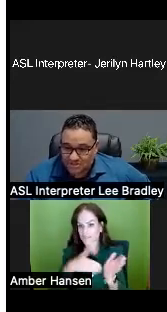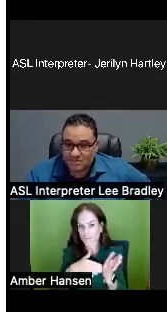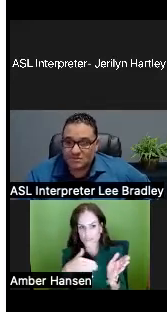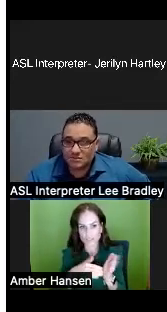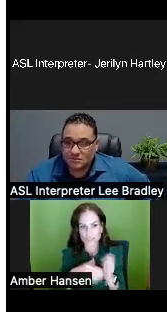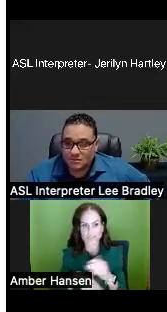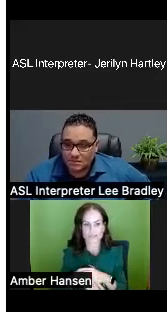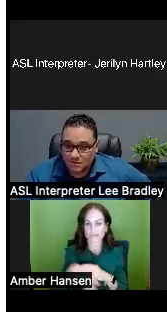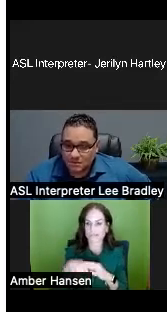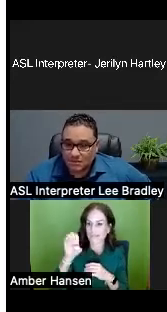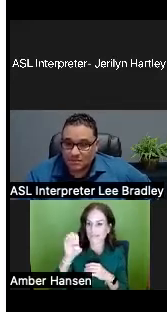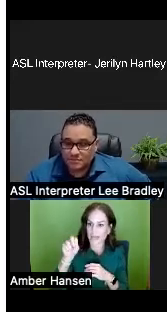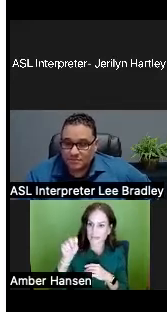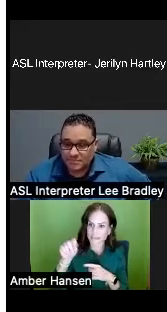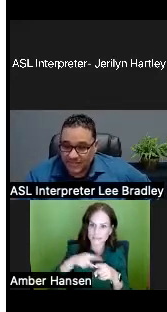audiologists,